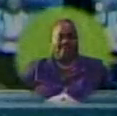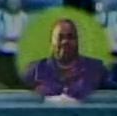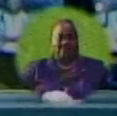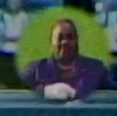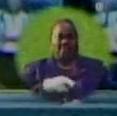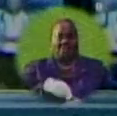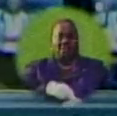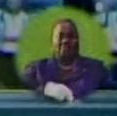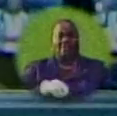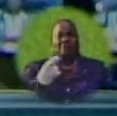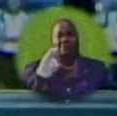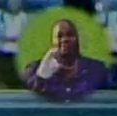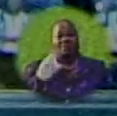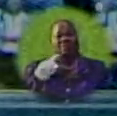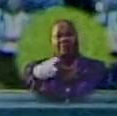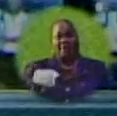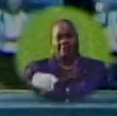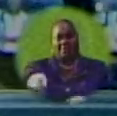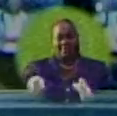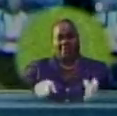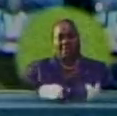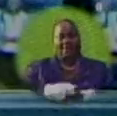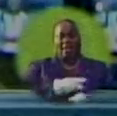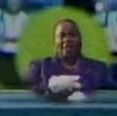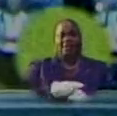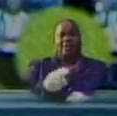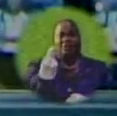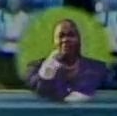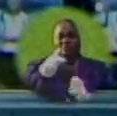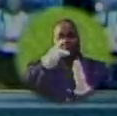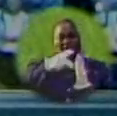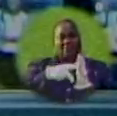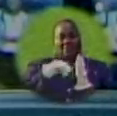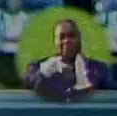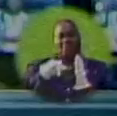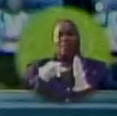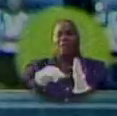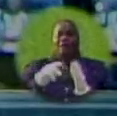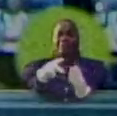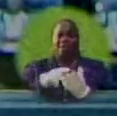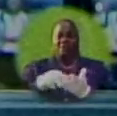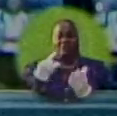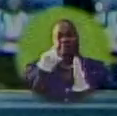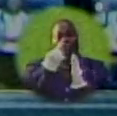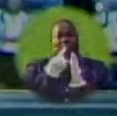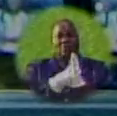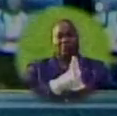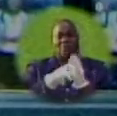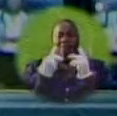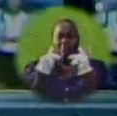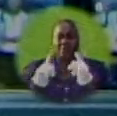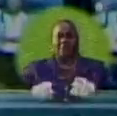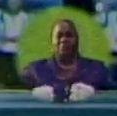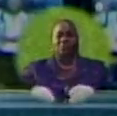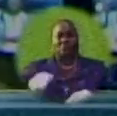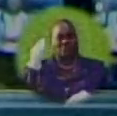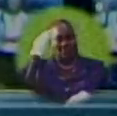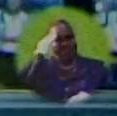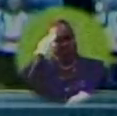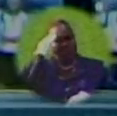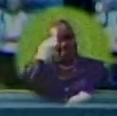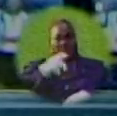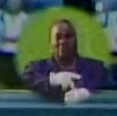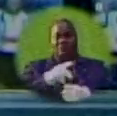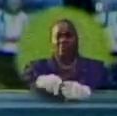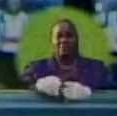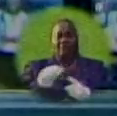The National Physical Development Plan and Land Use Policy are part of legislation which persons should be familiar with. The Director